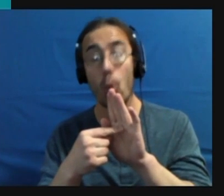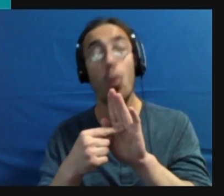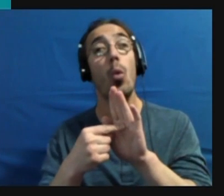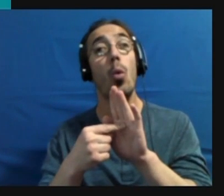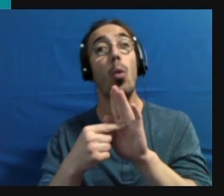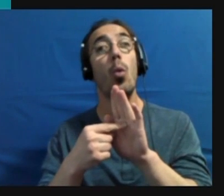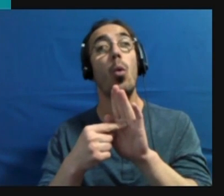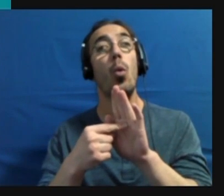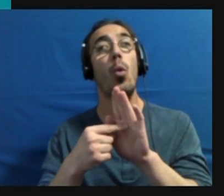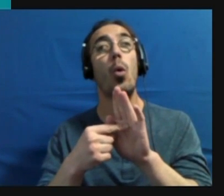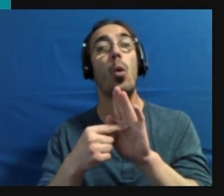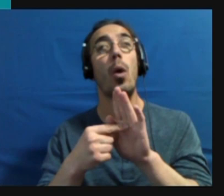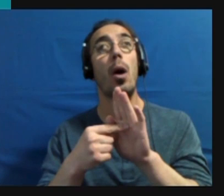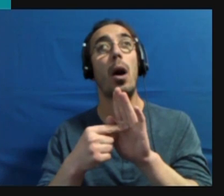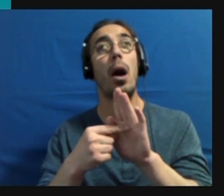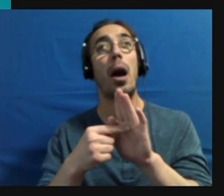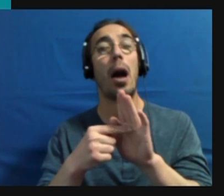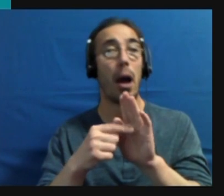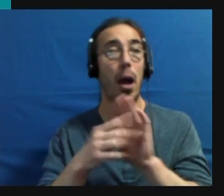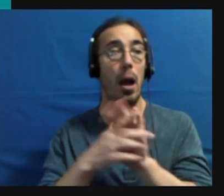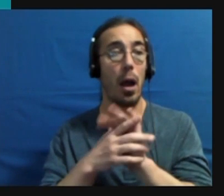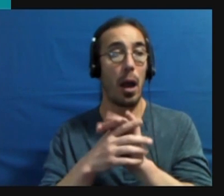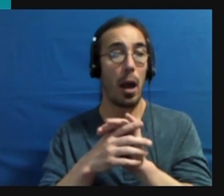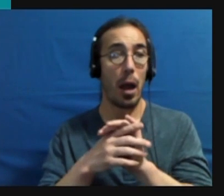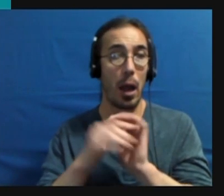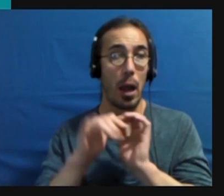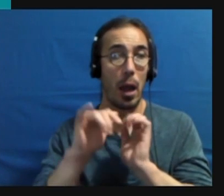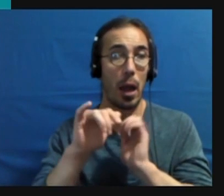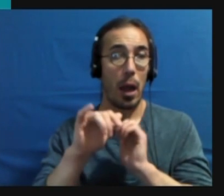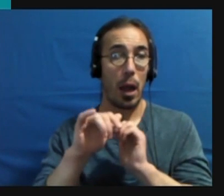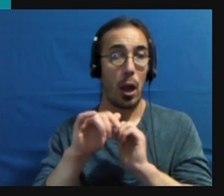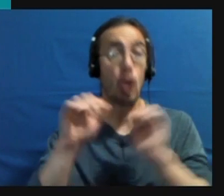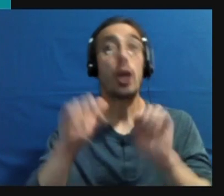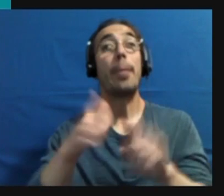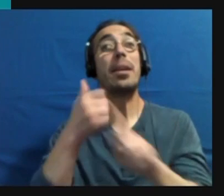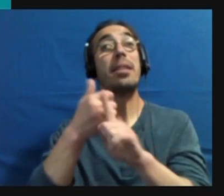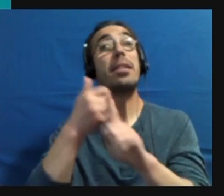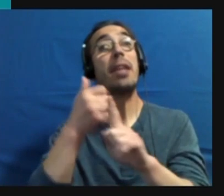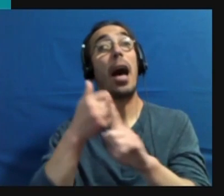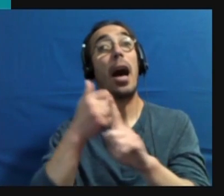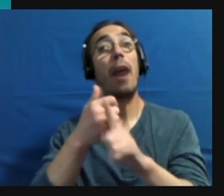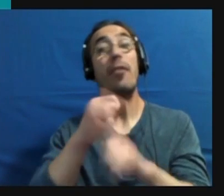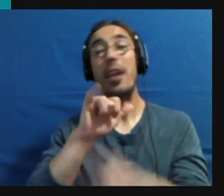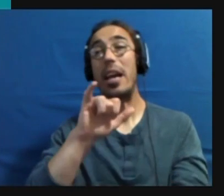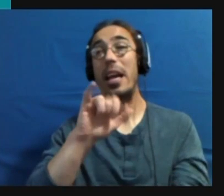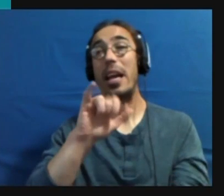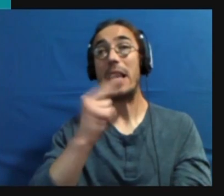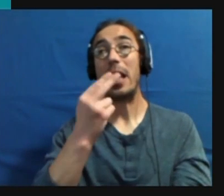inhibition, you can be so inhibited that you don't move forward,